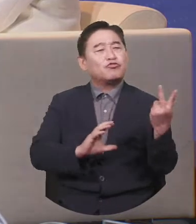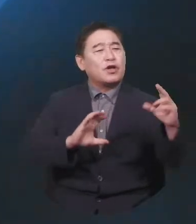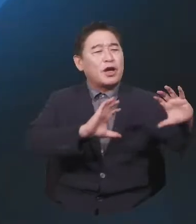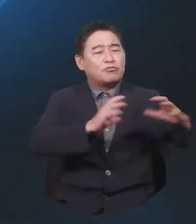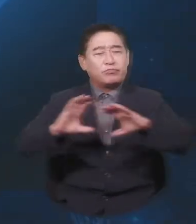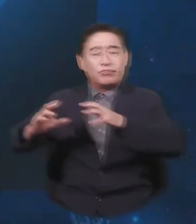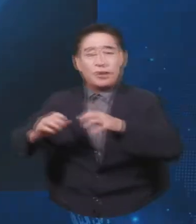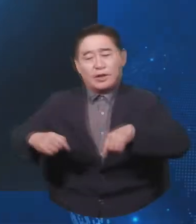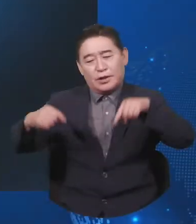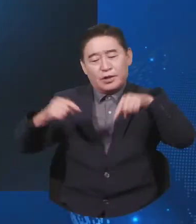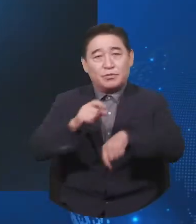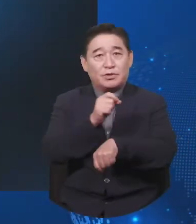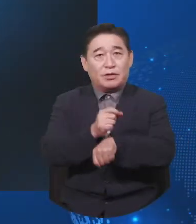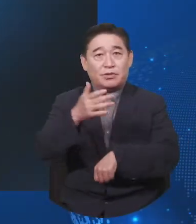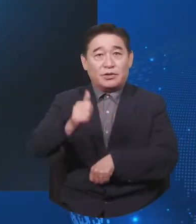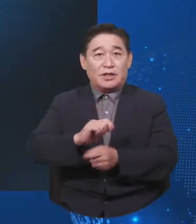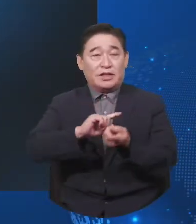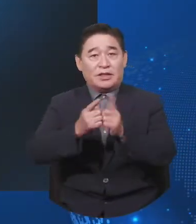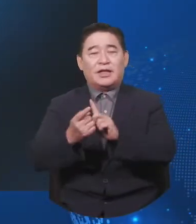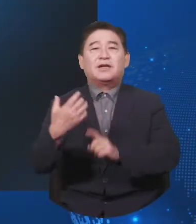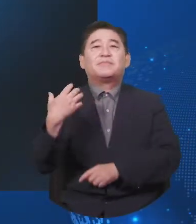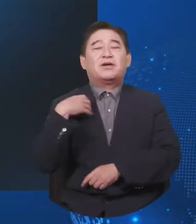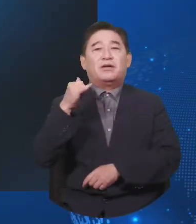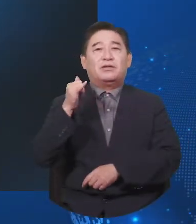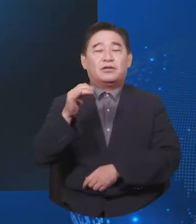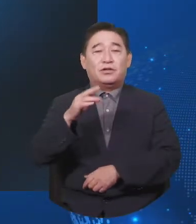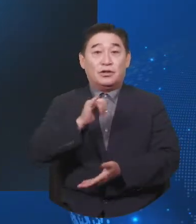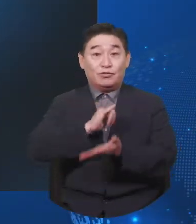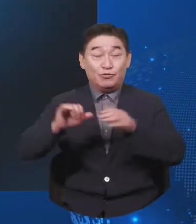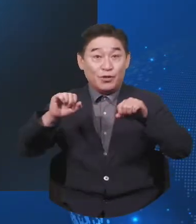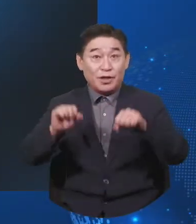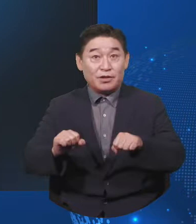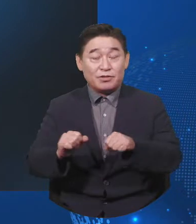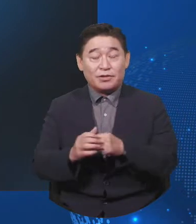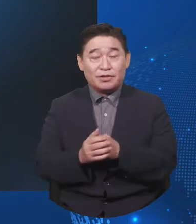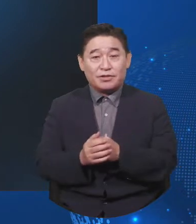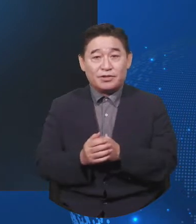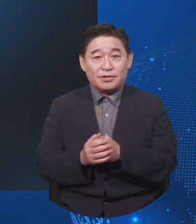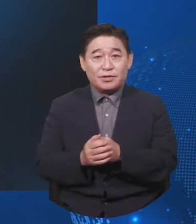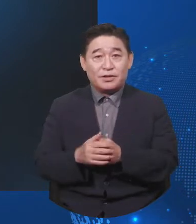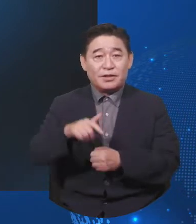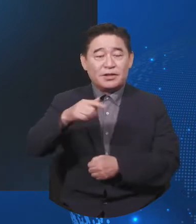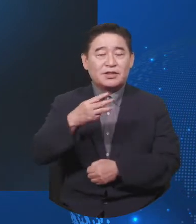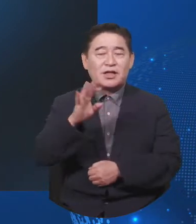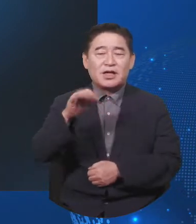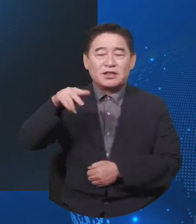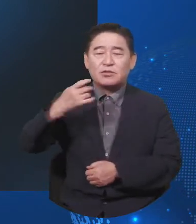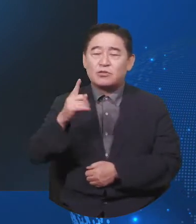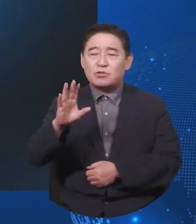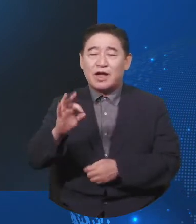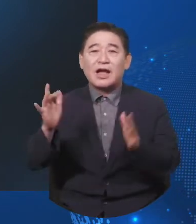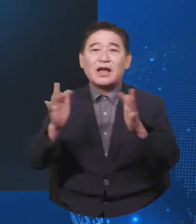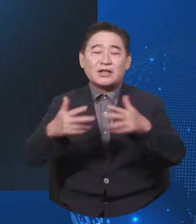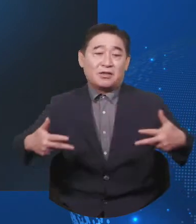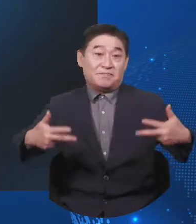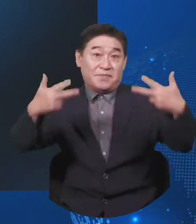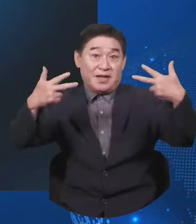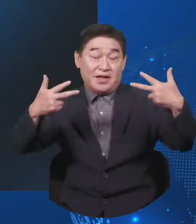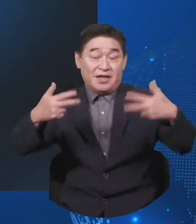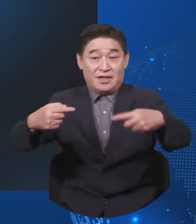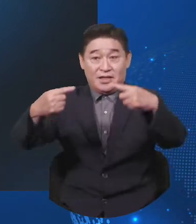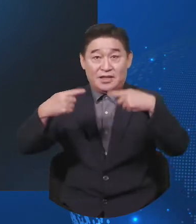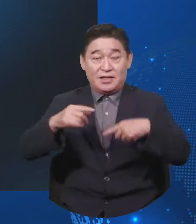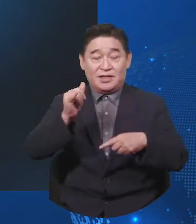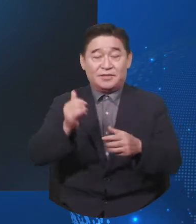Cooperation in New York. And also she will deliver today virtually on behalf of the Director of